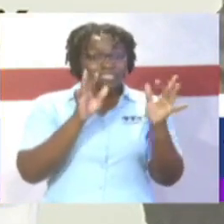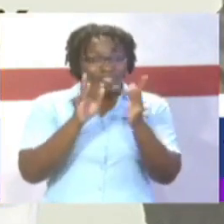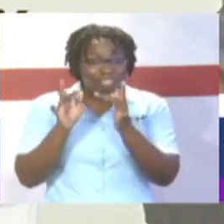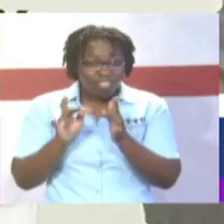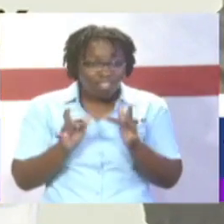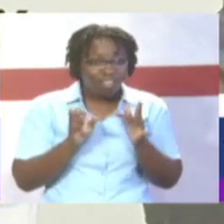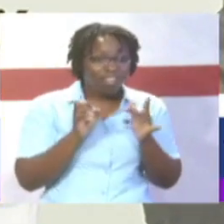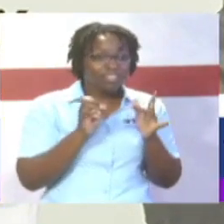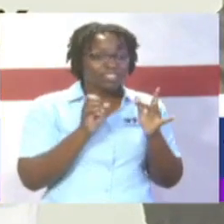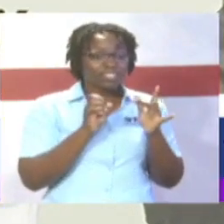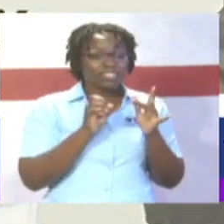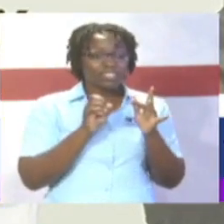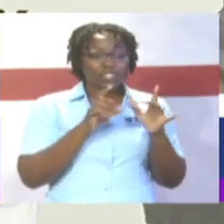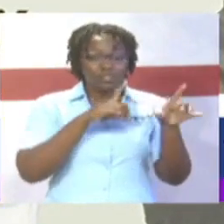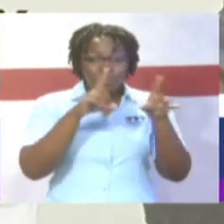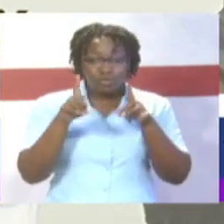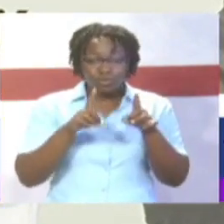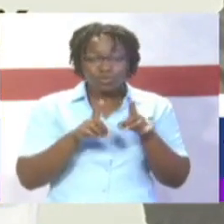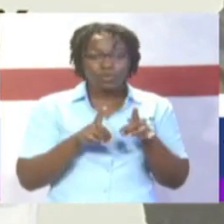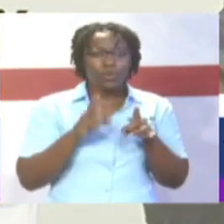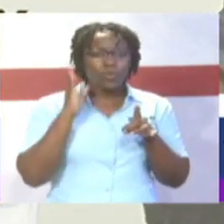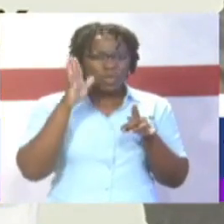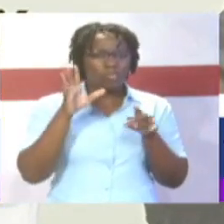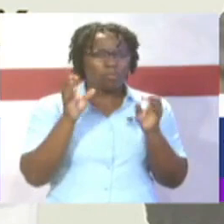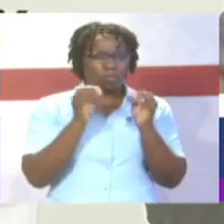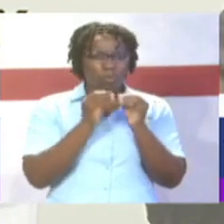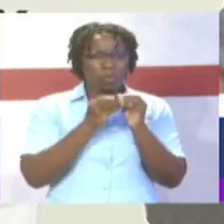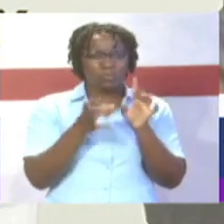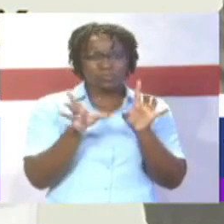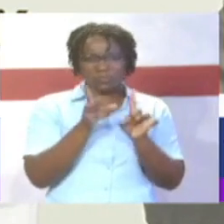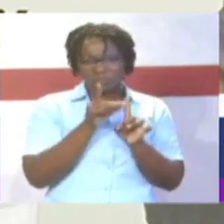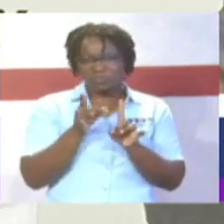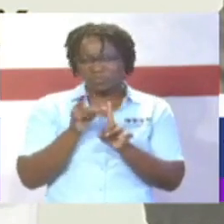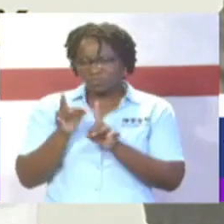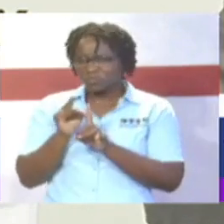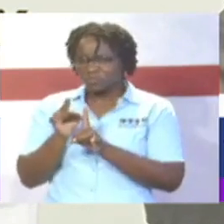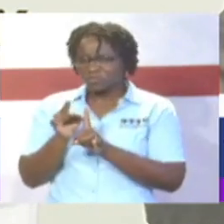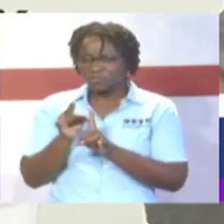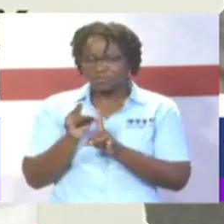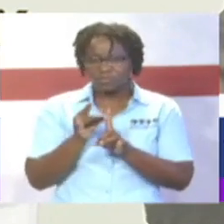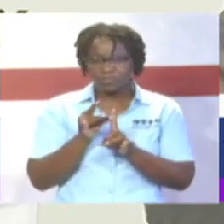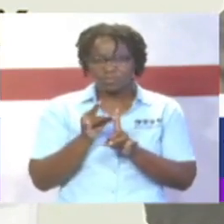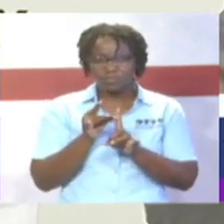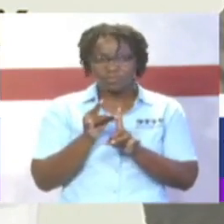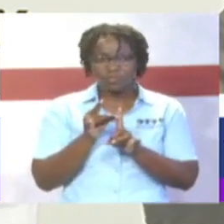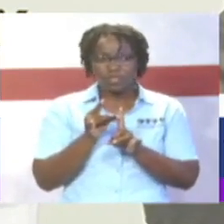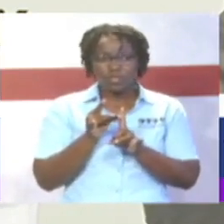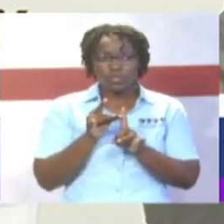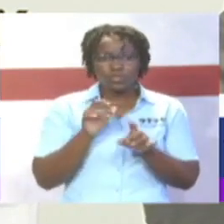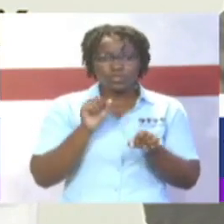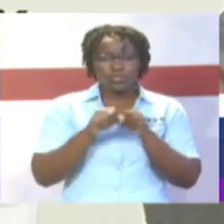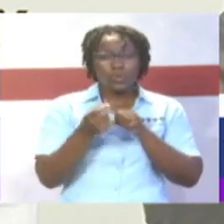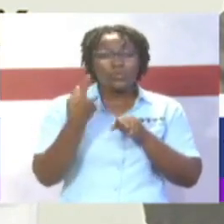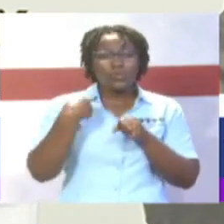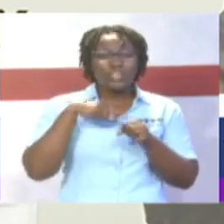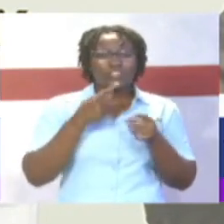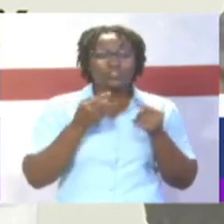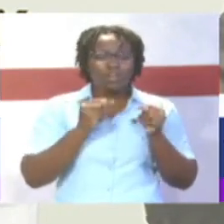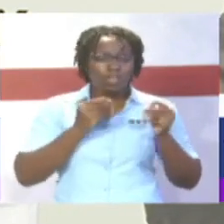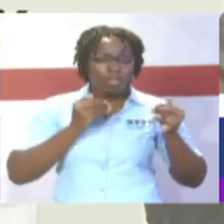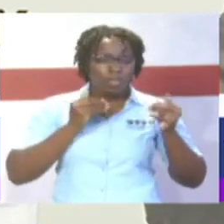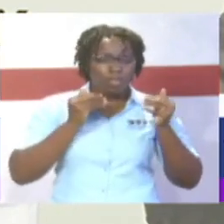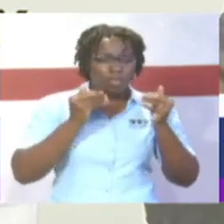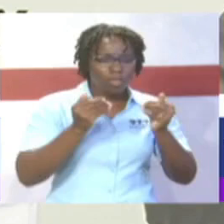that we can do at this point to reduce those risks would be to continue to drive towards higher levels of vaccination in